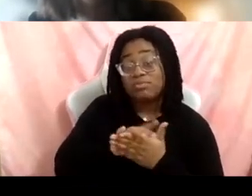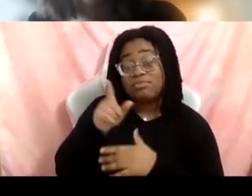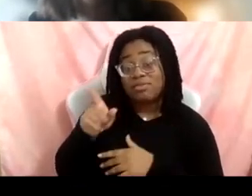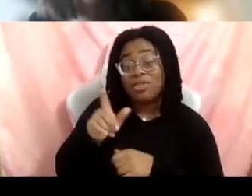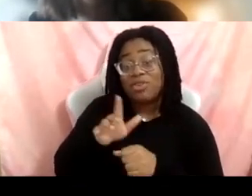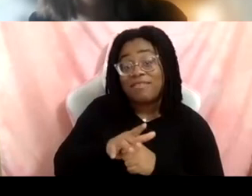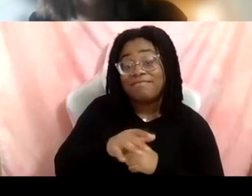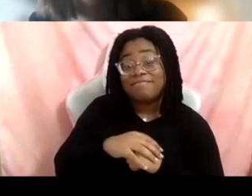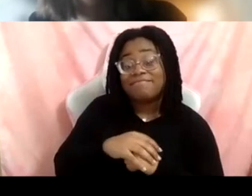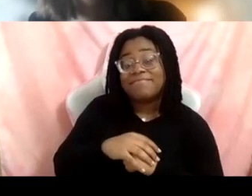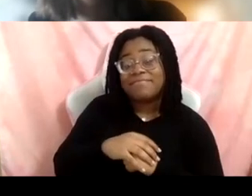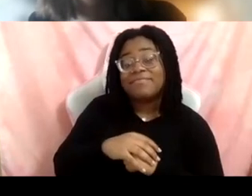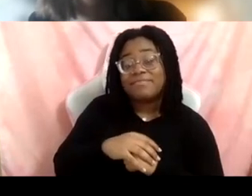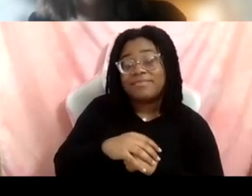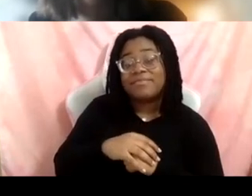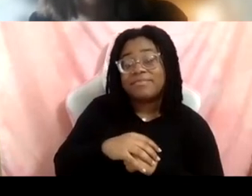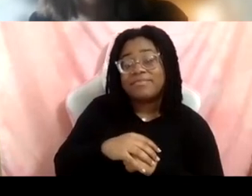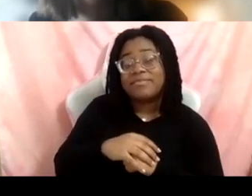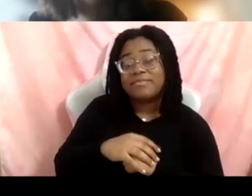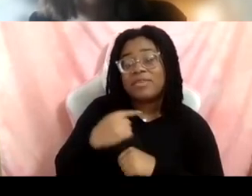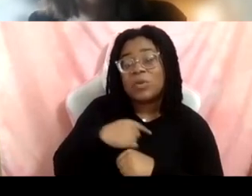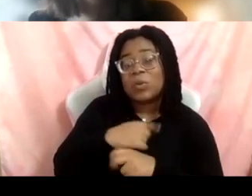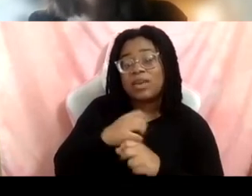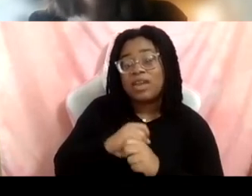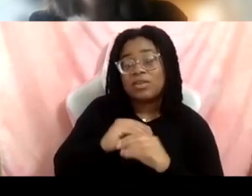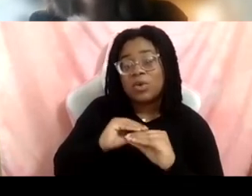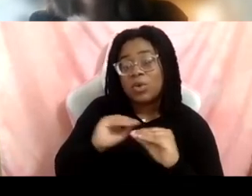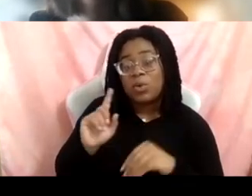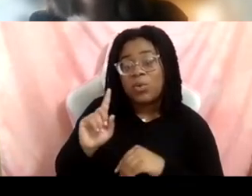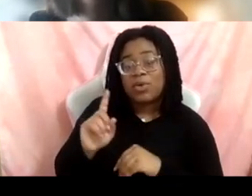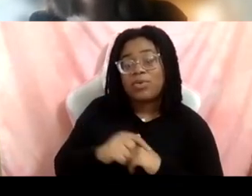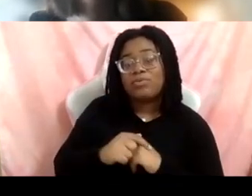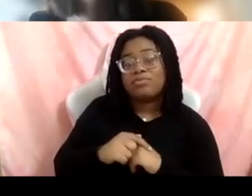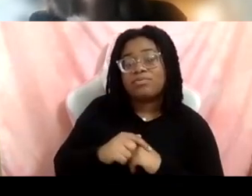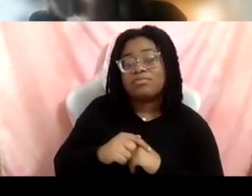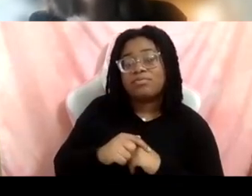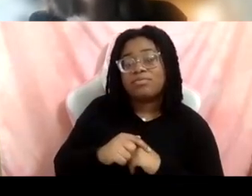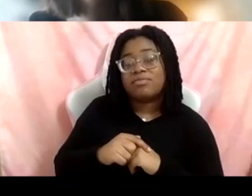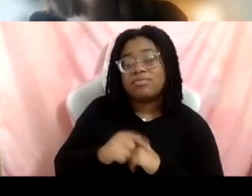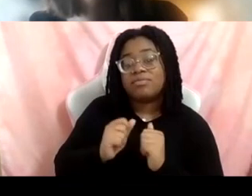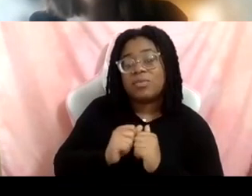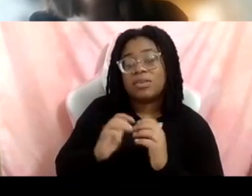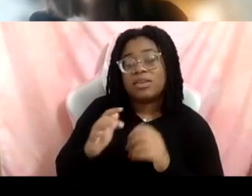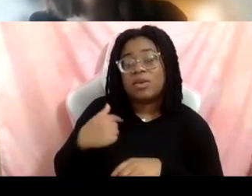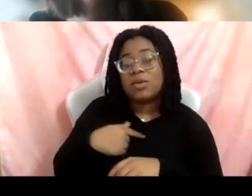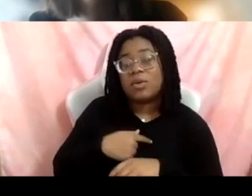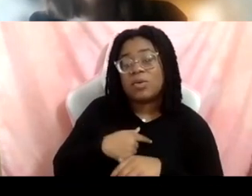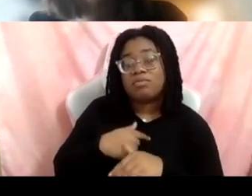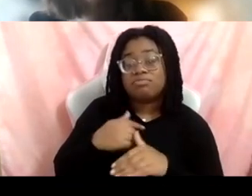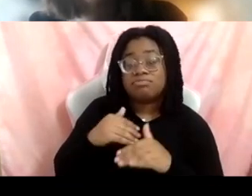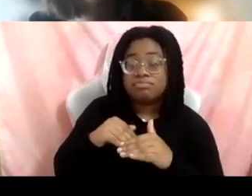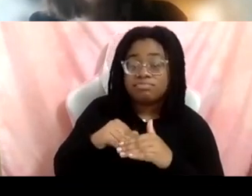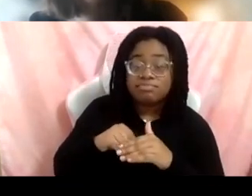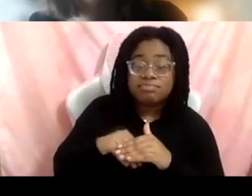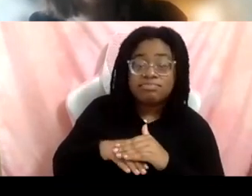enough. And we get nowhere unless we type fade in, or we